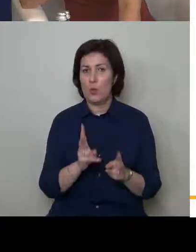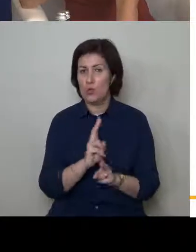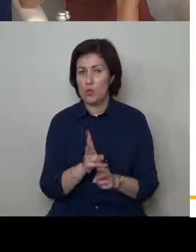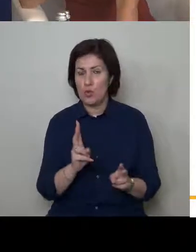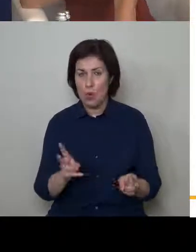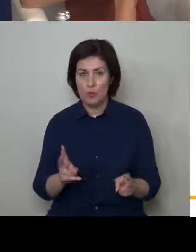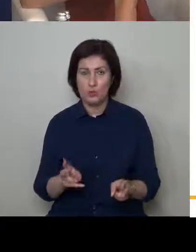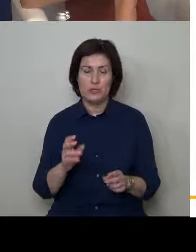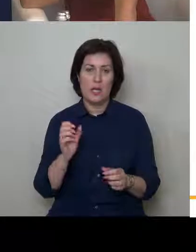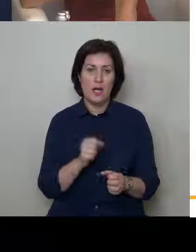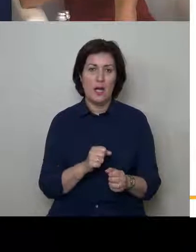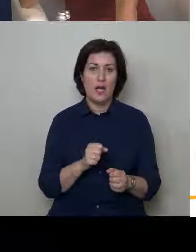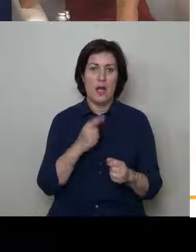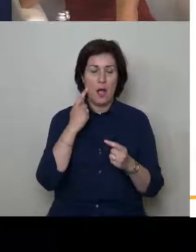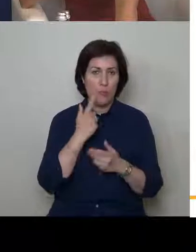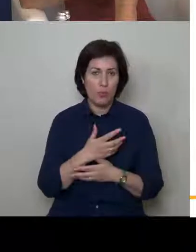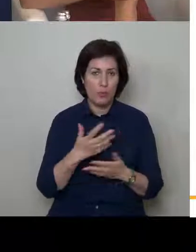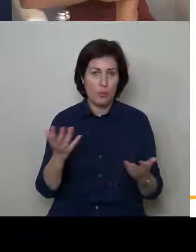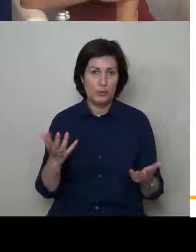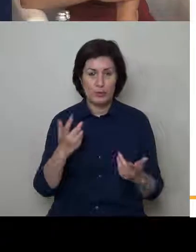election day